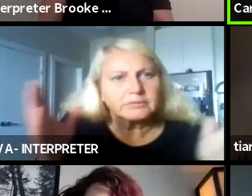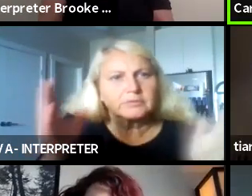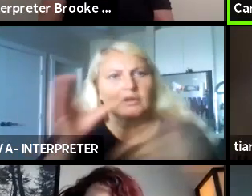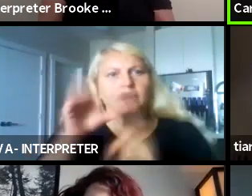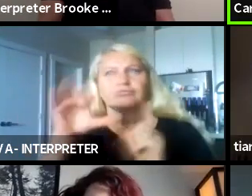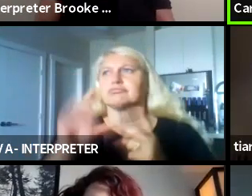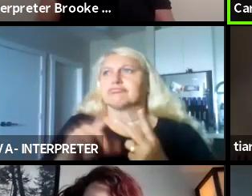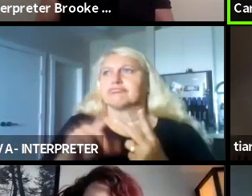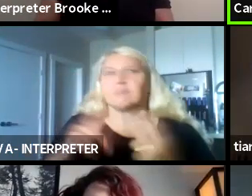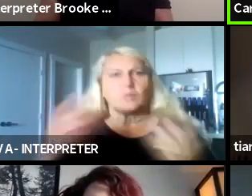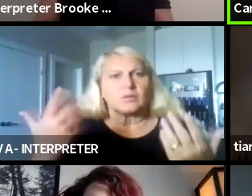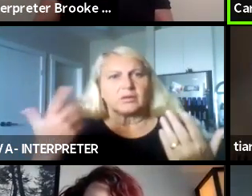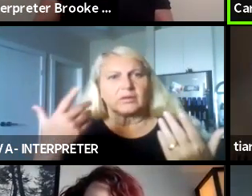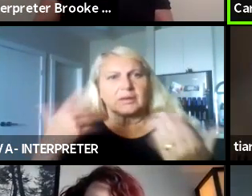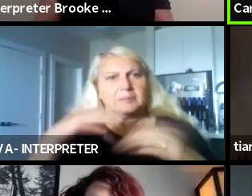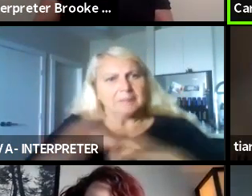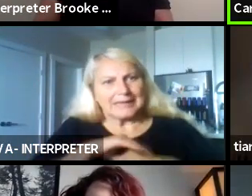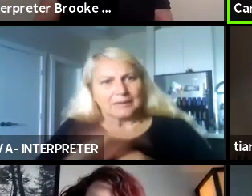knowing that